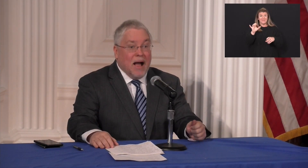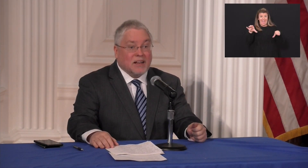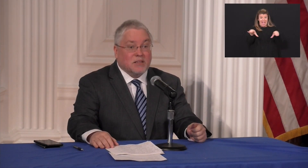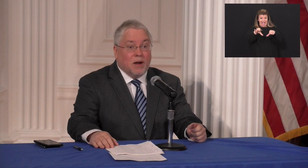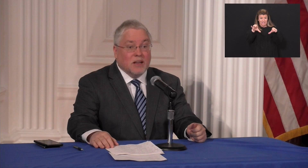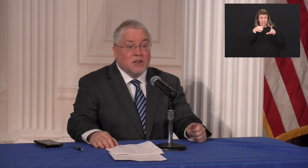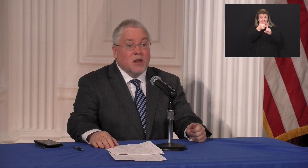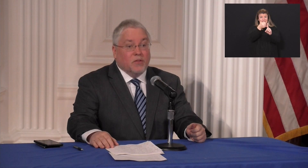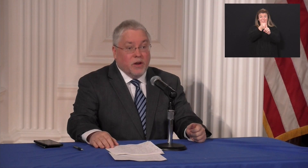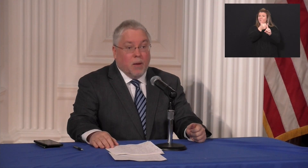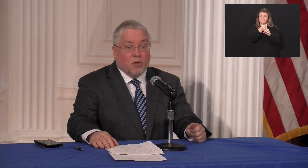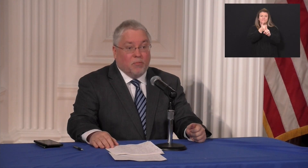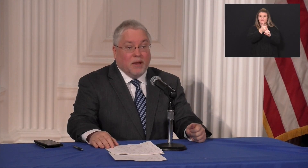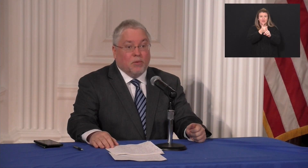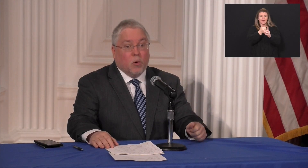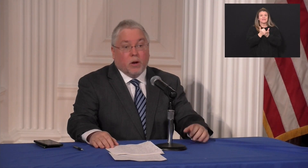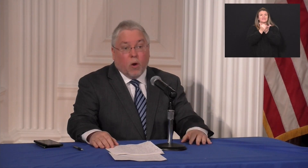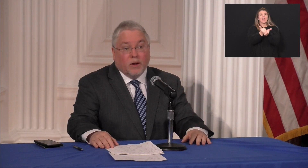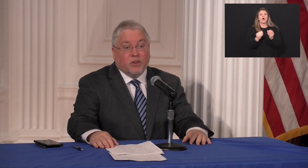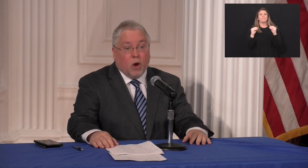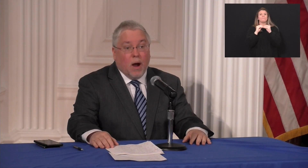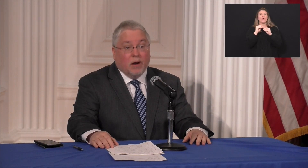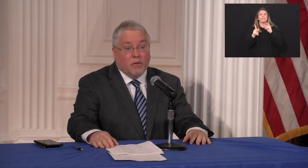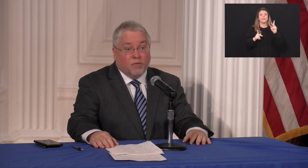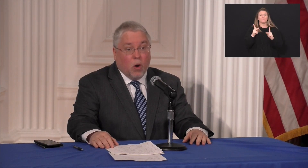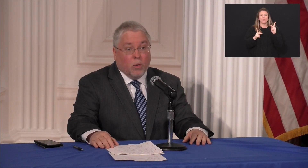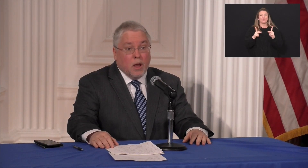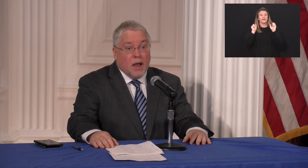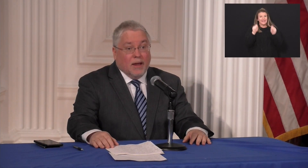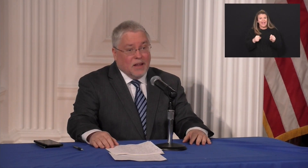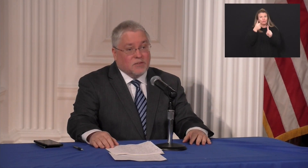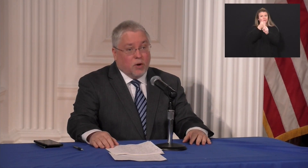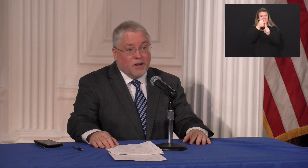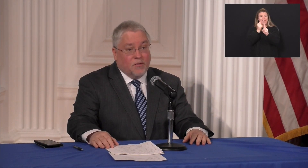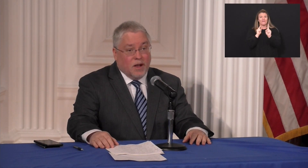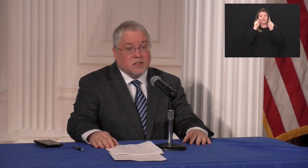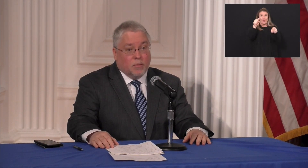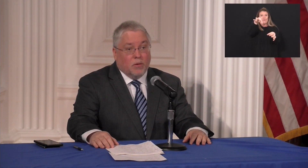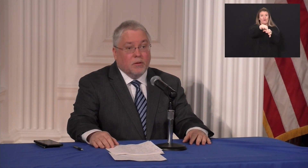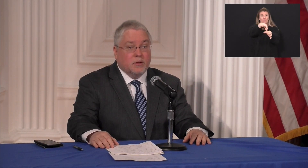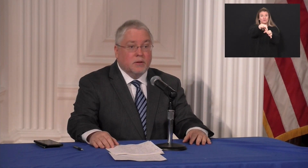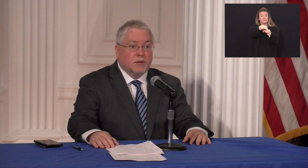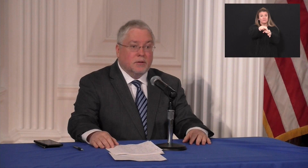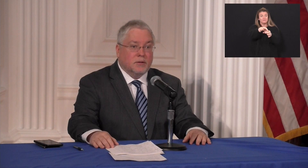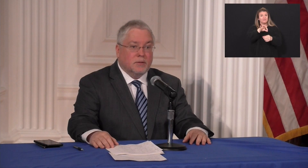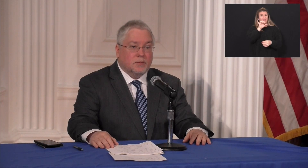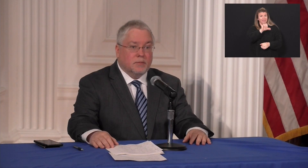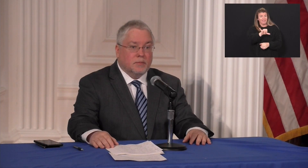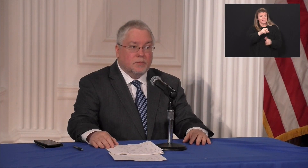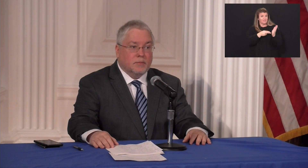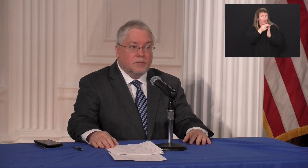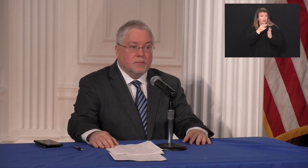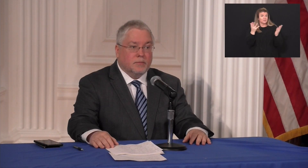to maximize the number of people who are going to go out and vote, and that's very defensible.